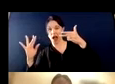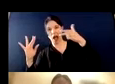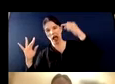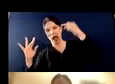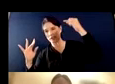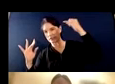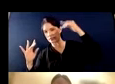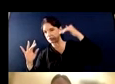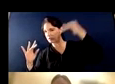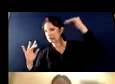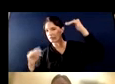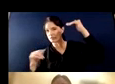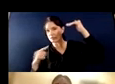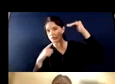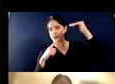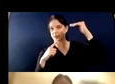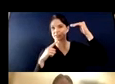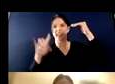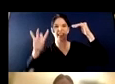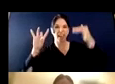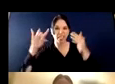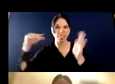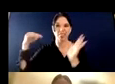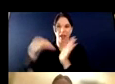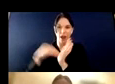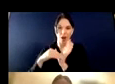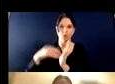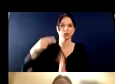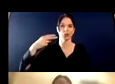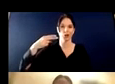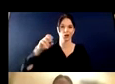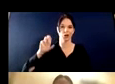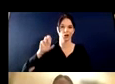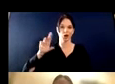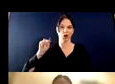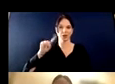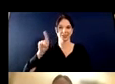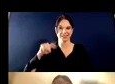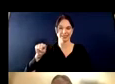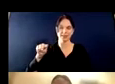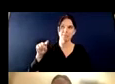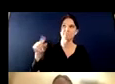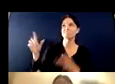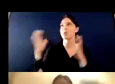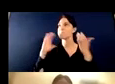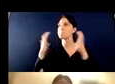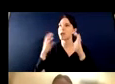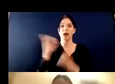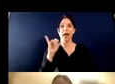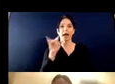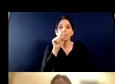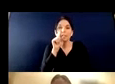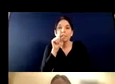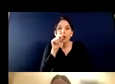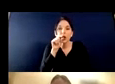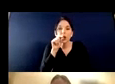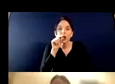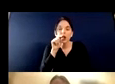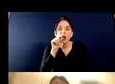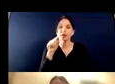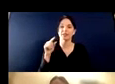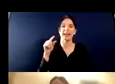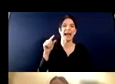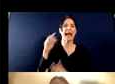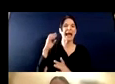we measure is 8,000 hertz. And you can think of an 8,000 hertz sound as like a bird tweeting or chirping, a very